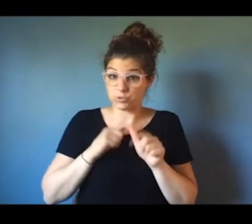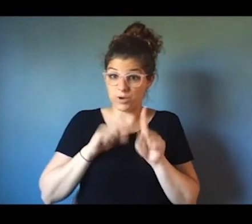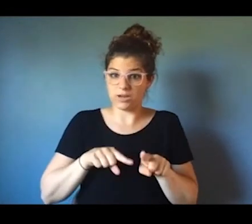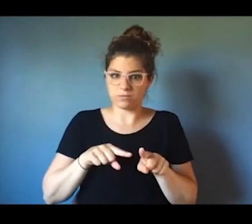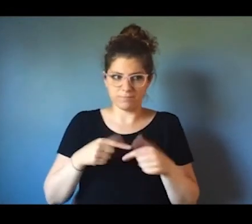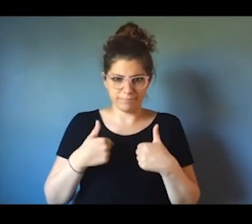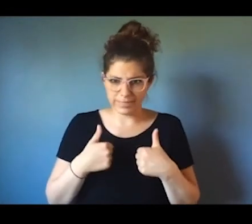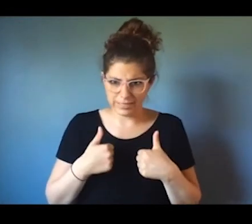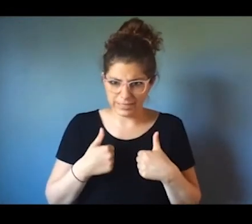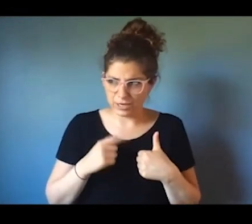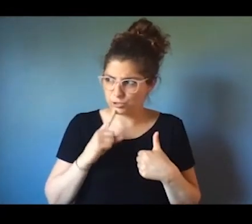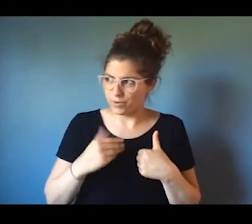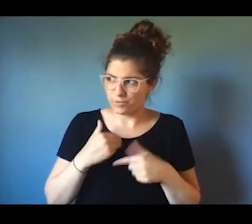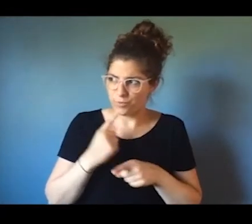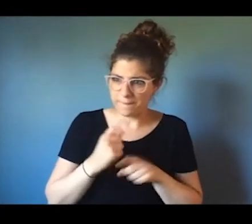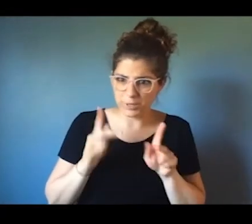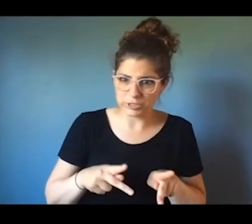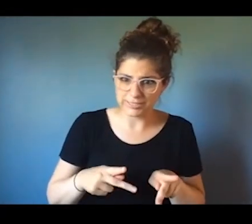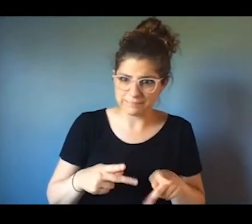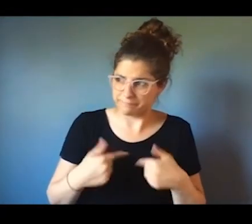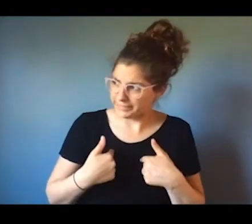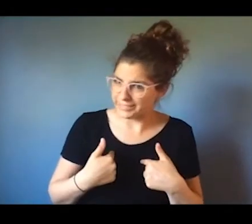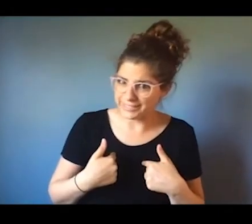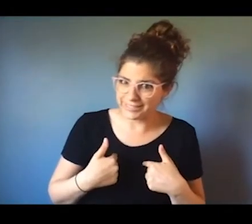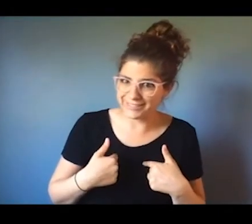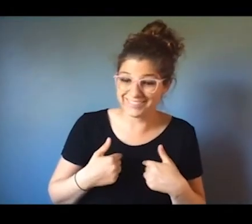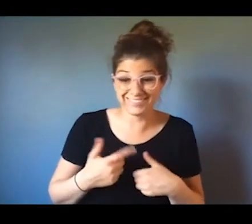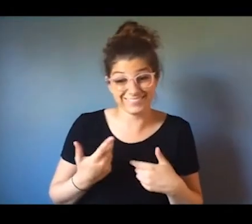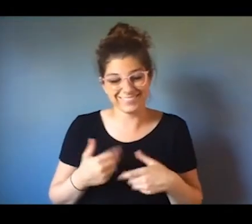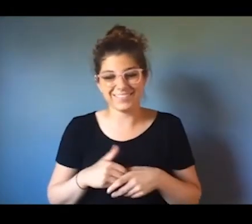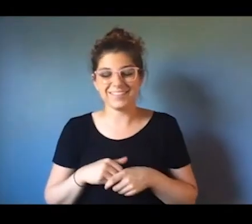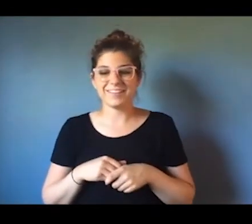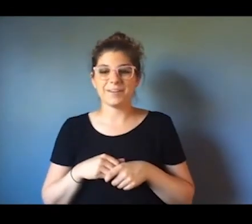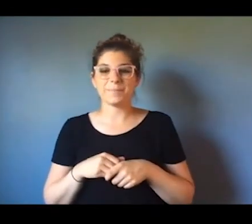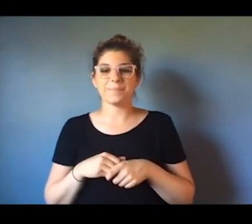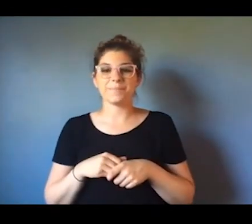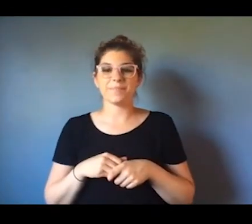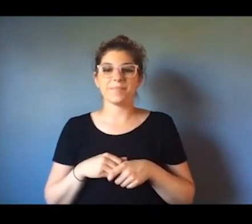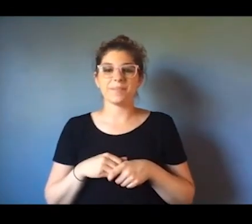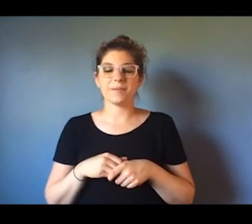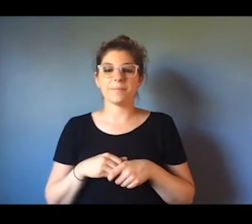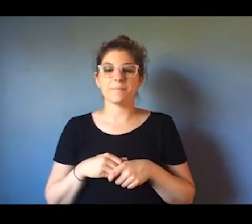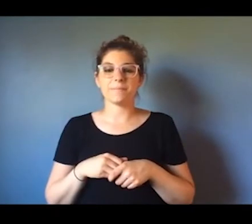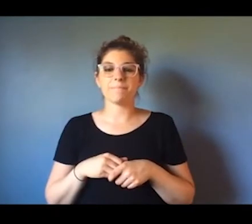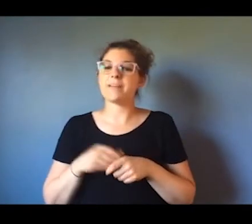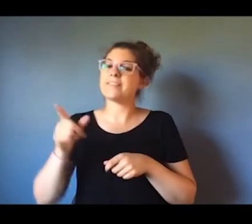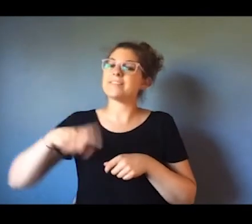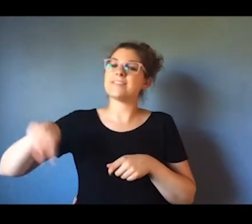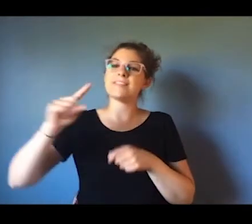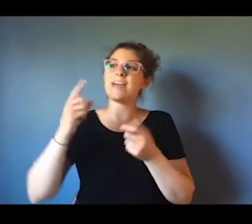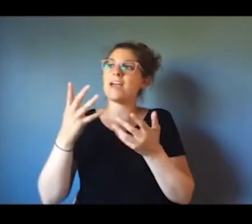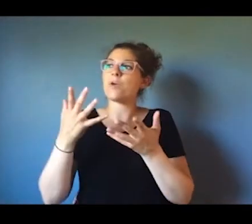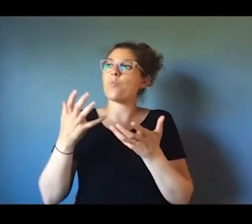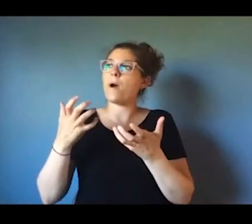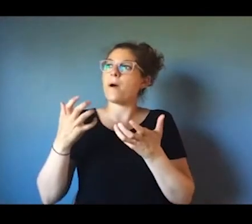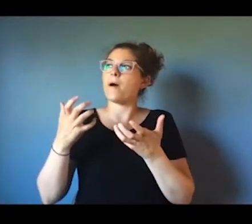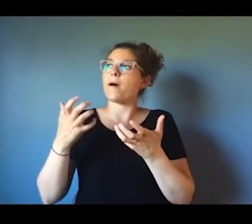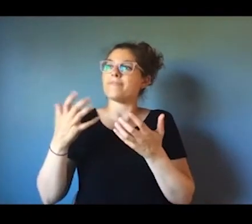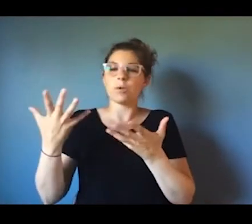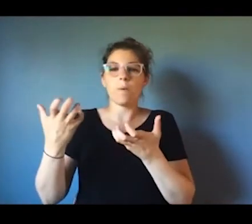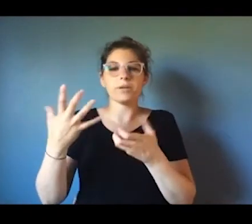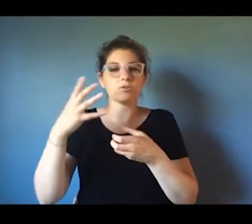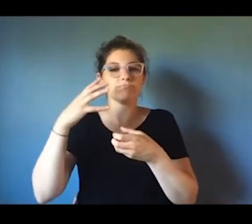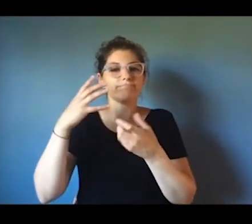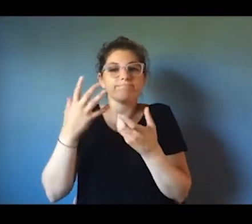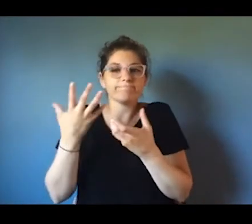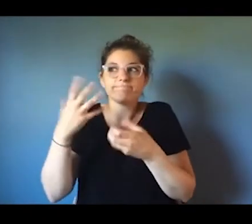honestly, my knee-jerk reaction was, who, me? Are you sure you have the right person? But it's basically it's them just wanting me to do what